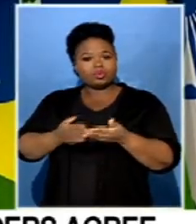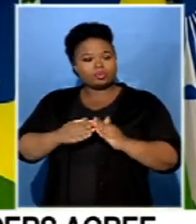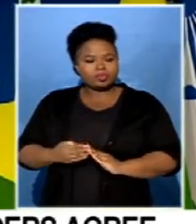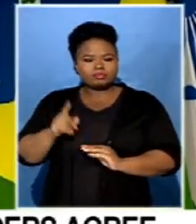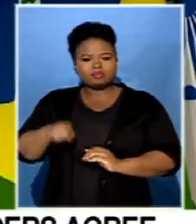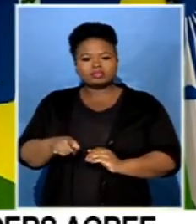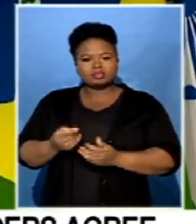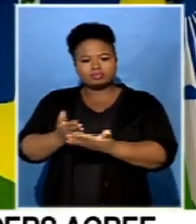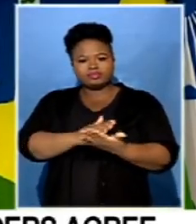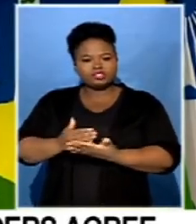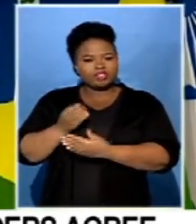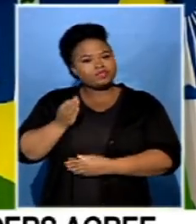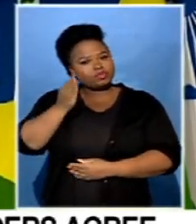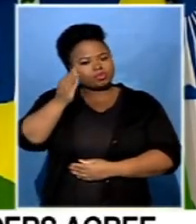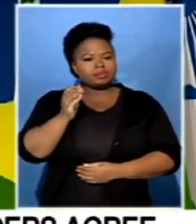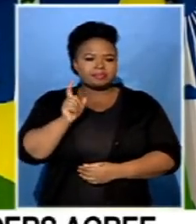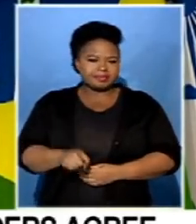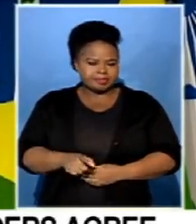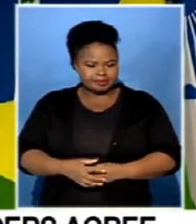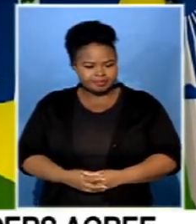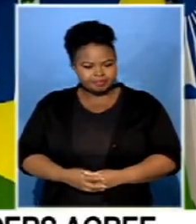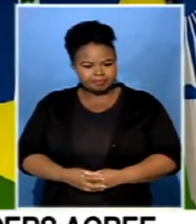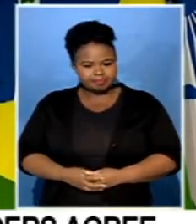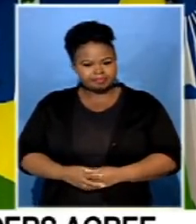a shared future for mankind.